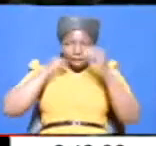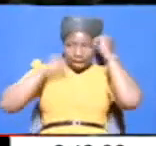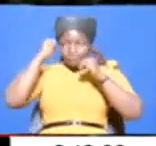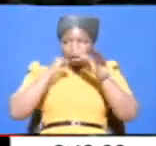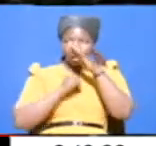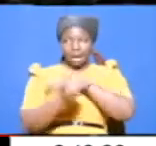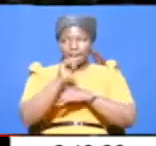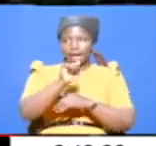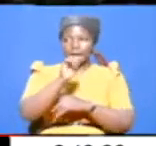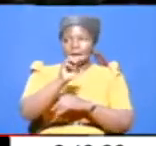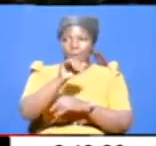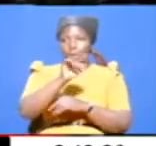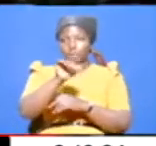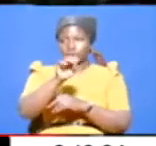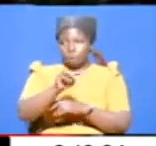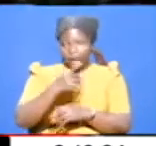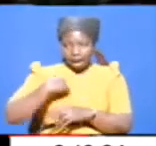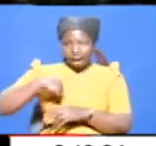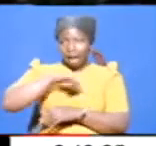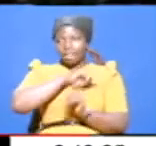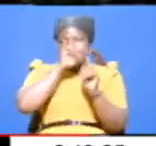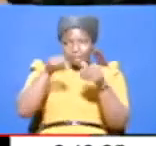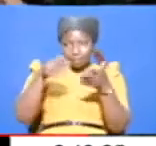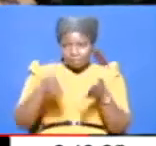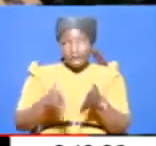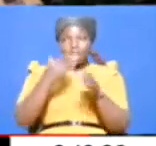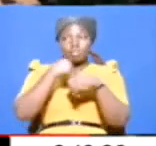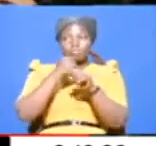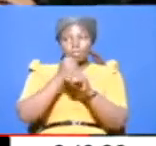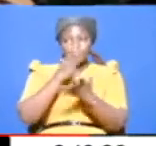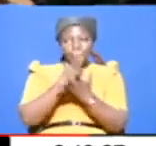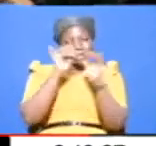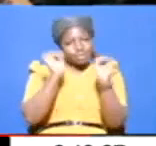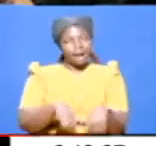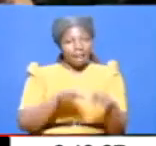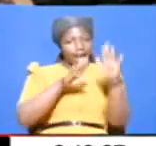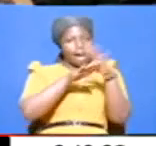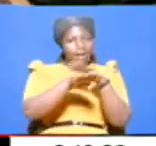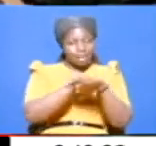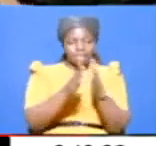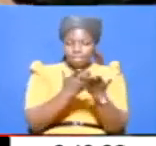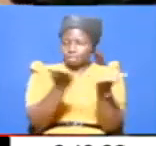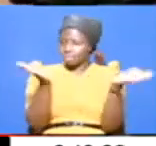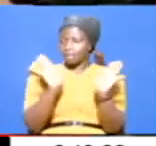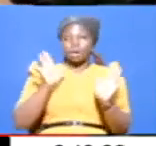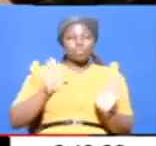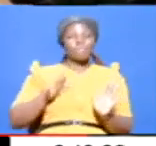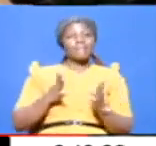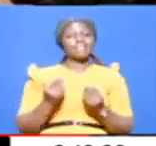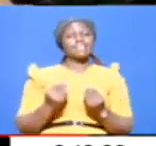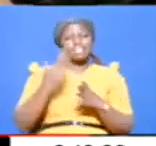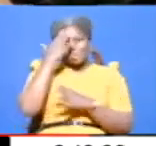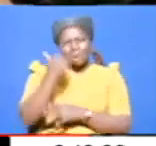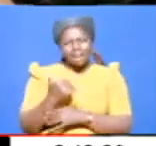10, we are here so that we can be able to reach out to these women with ease, because